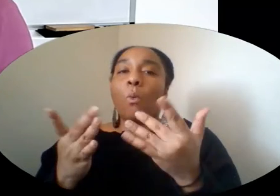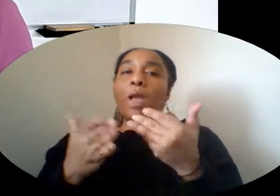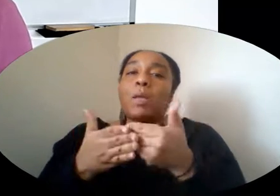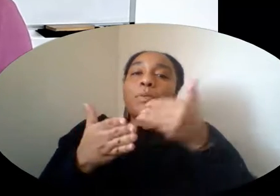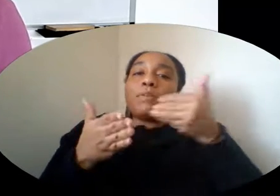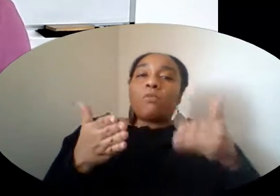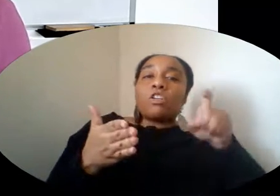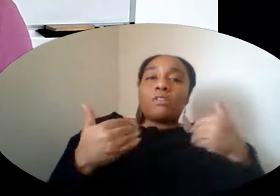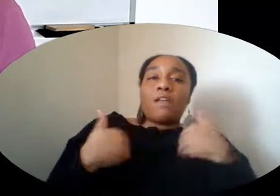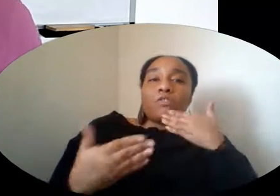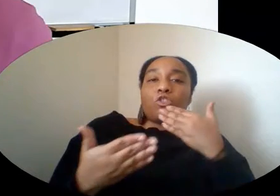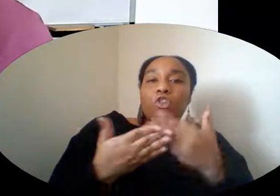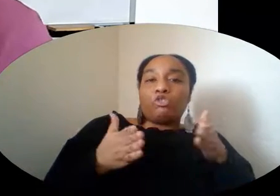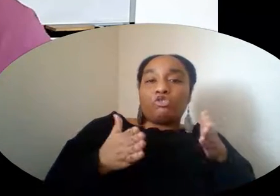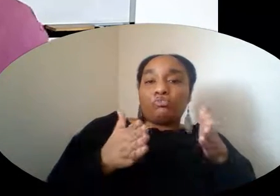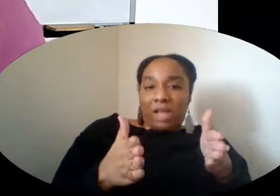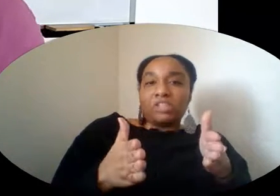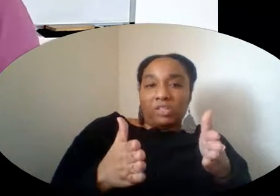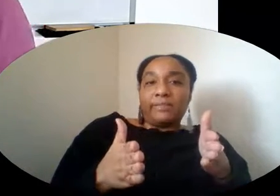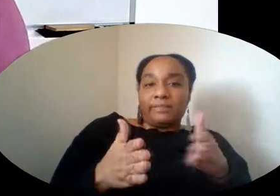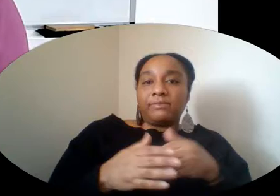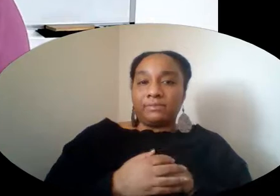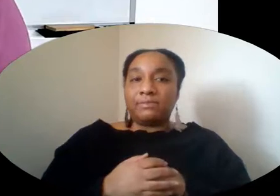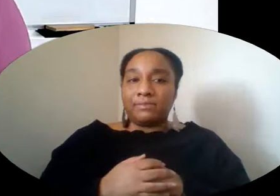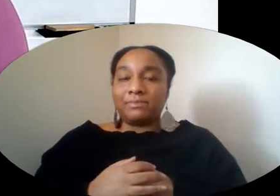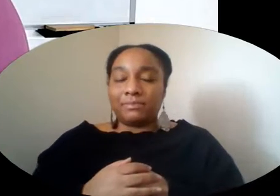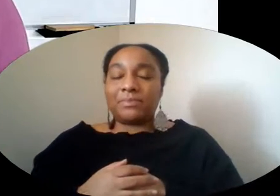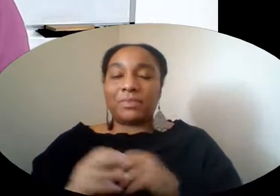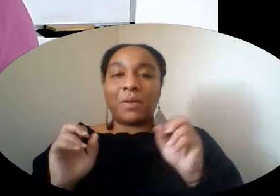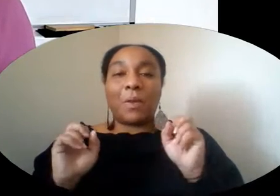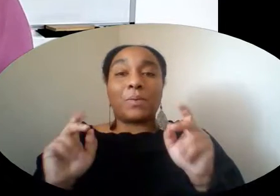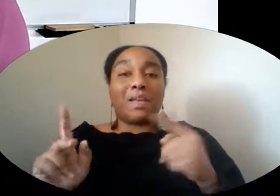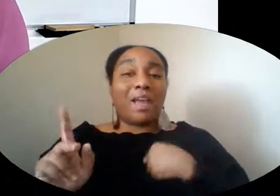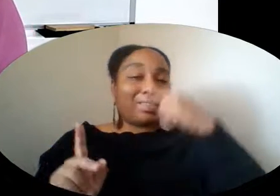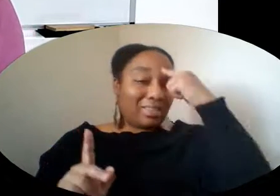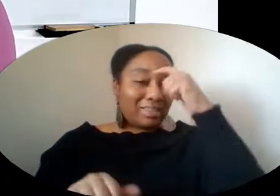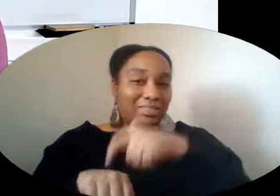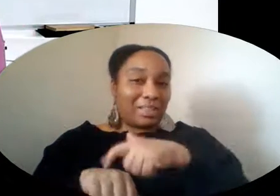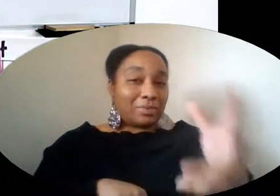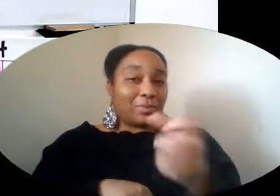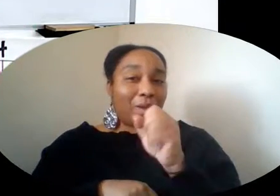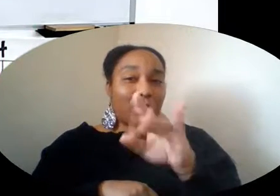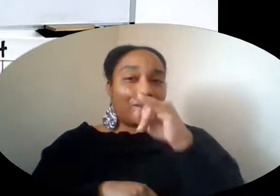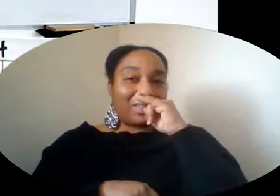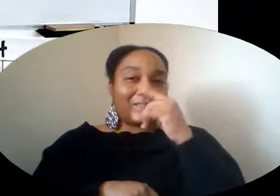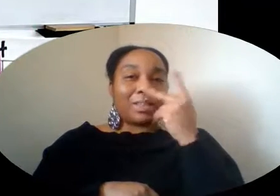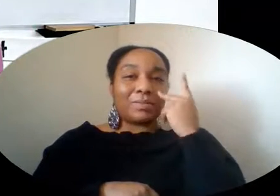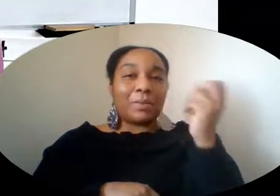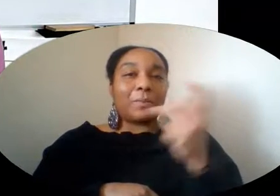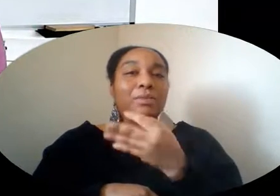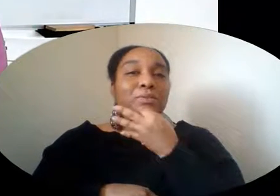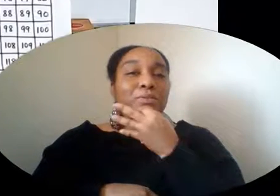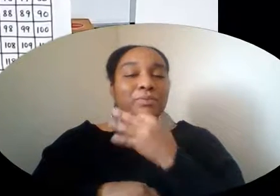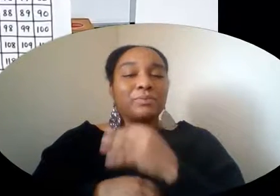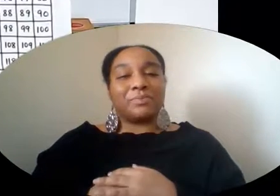in how they are solving before they move on to the next 2. All right, I think it's time to go get your kids. I'll see you back here in